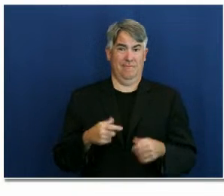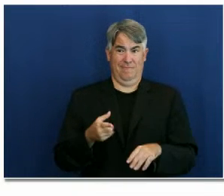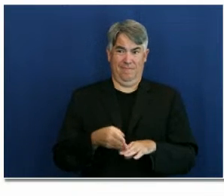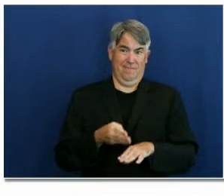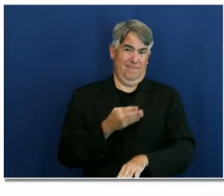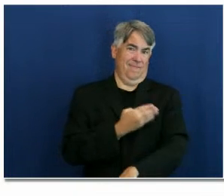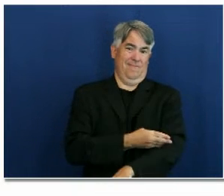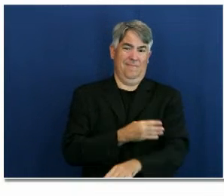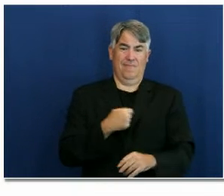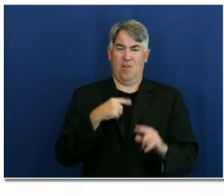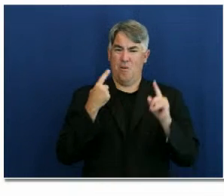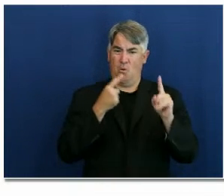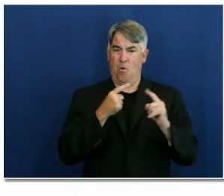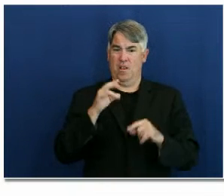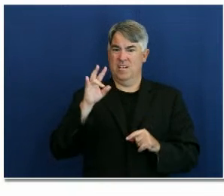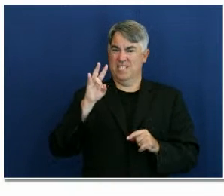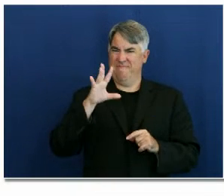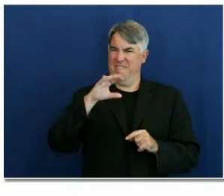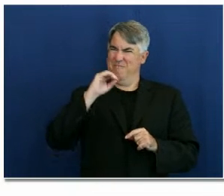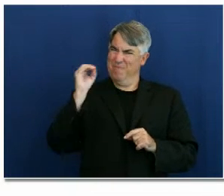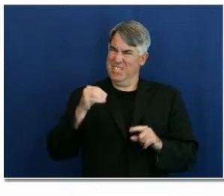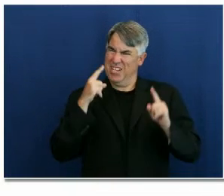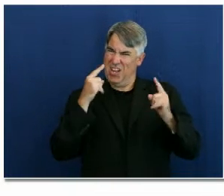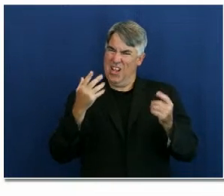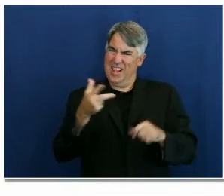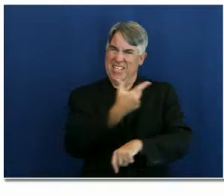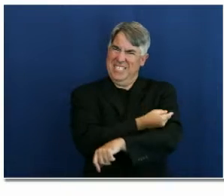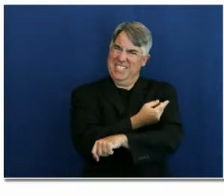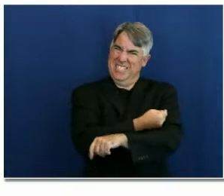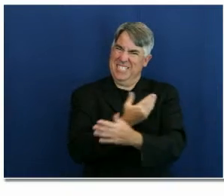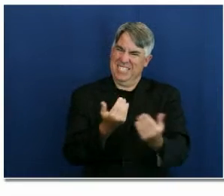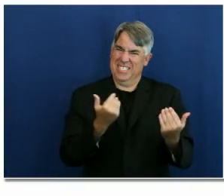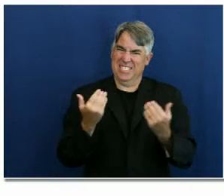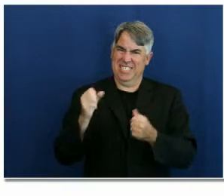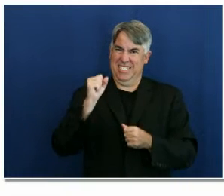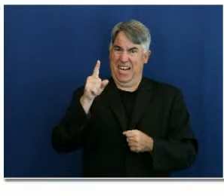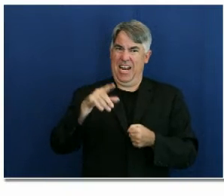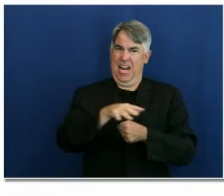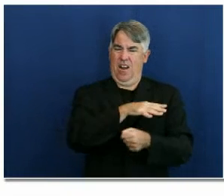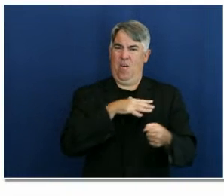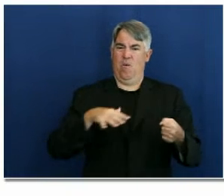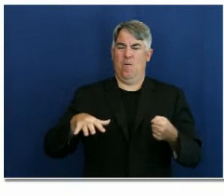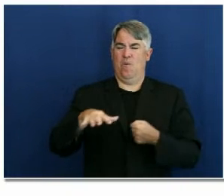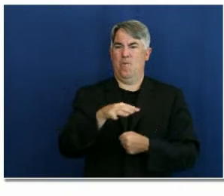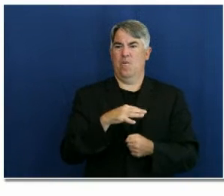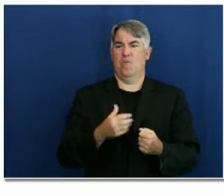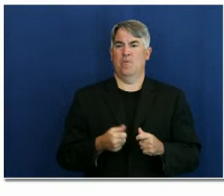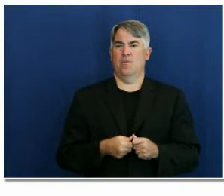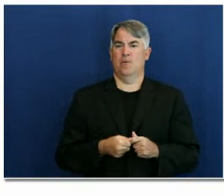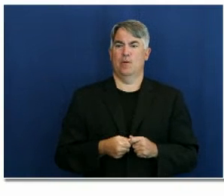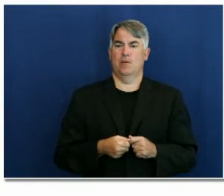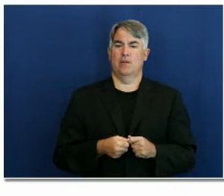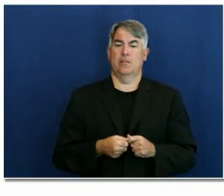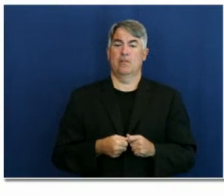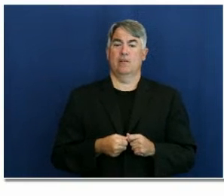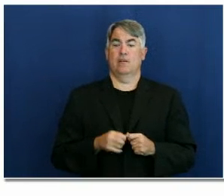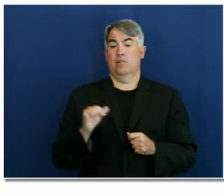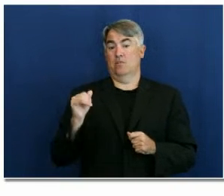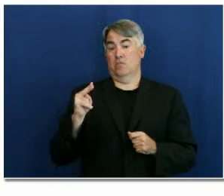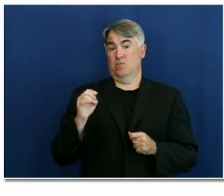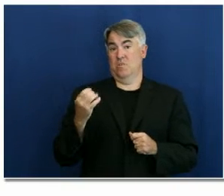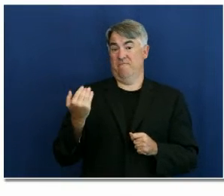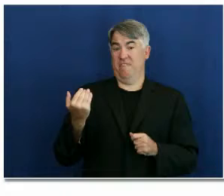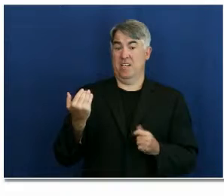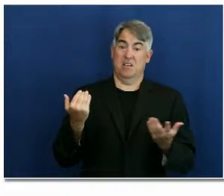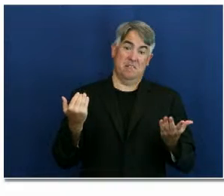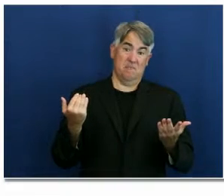of 75% of eligible folks. Again, there's no trigger. June 15th, the tiers will go away and we